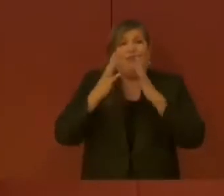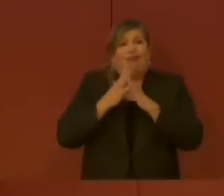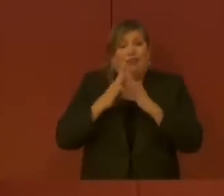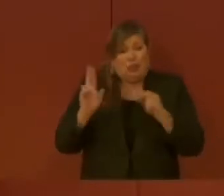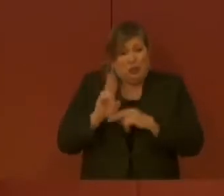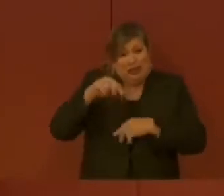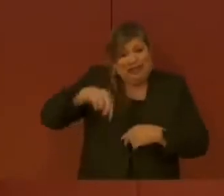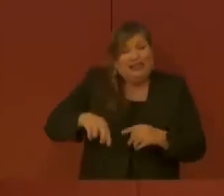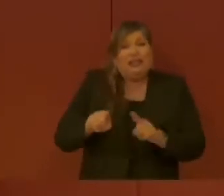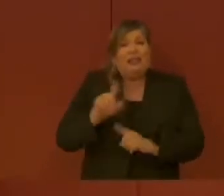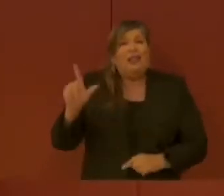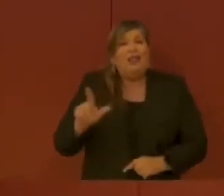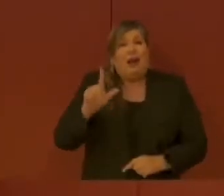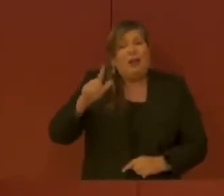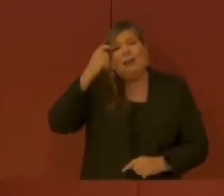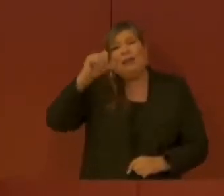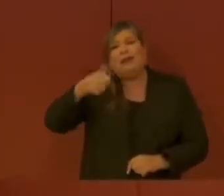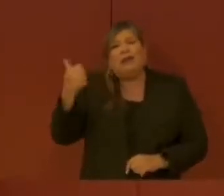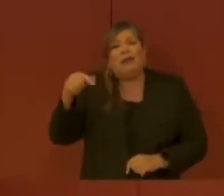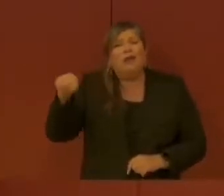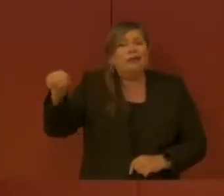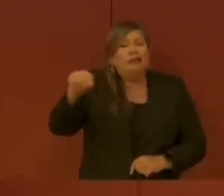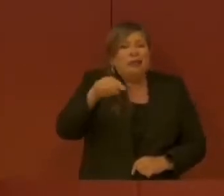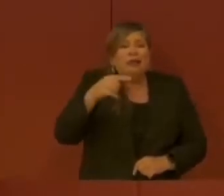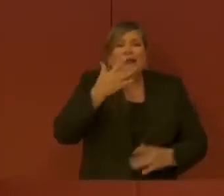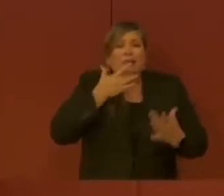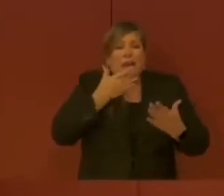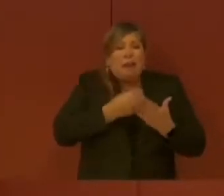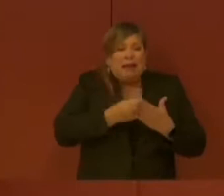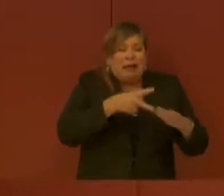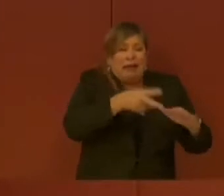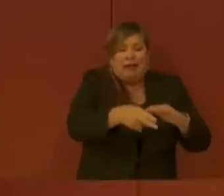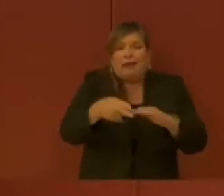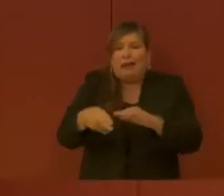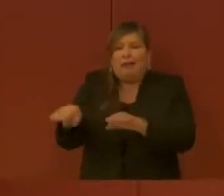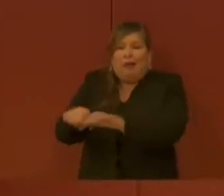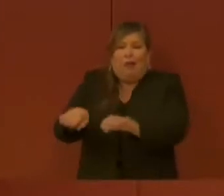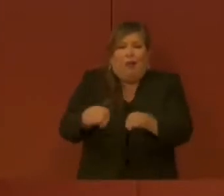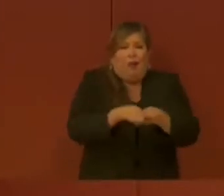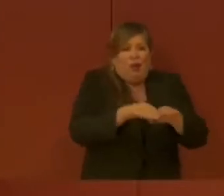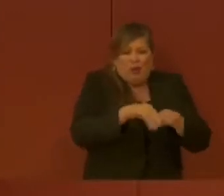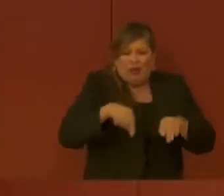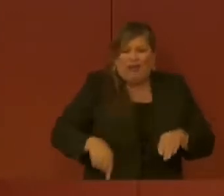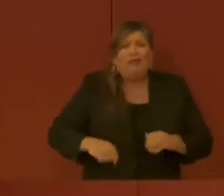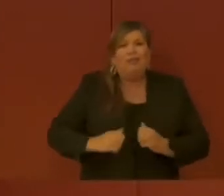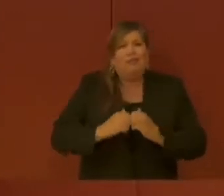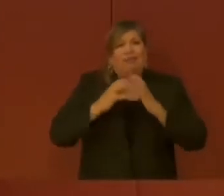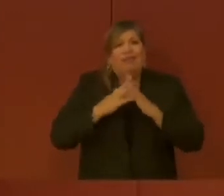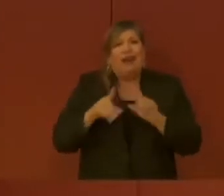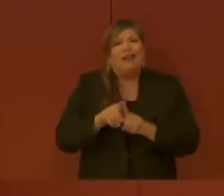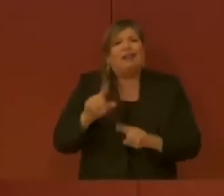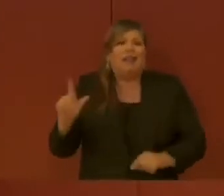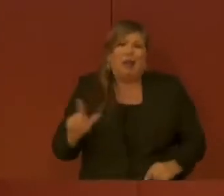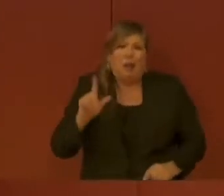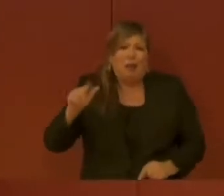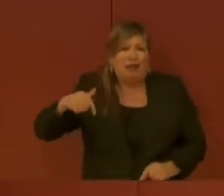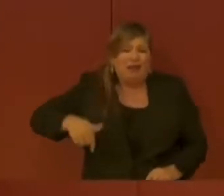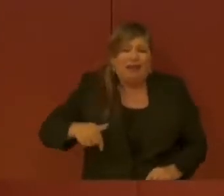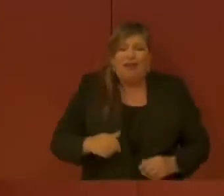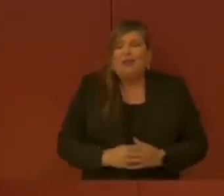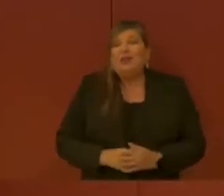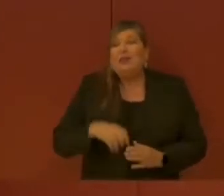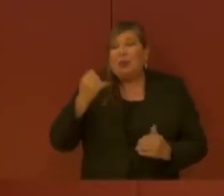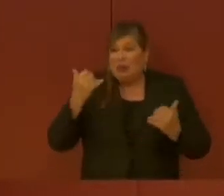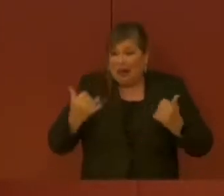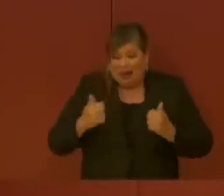our libraries. So this has always been the place, I think, of resilience, of the community coming together. And this standing up this Optimum Clinic is just